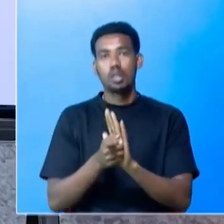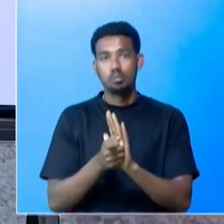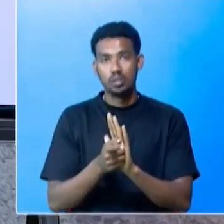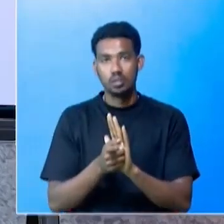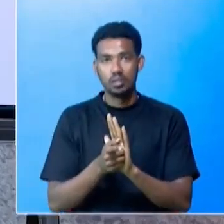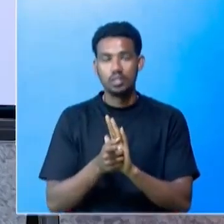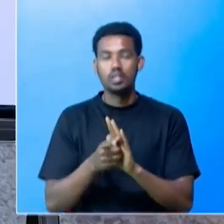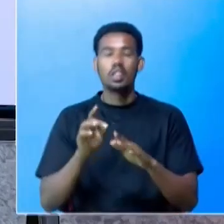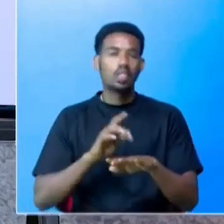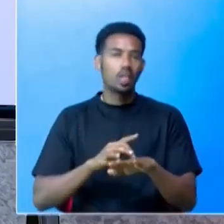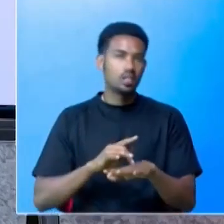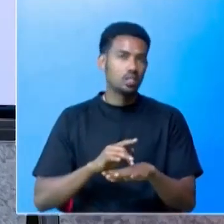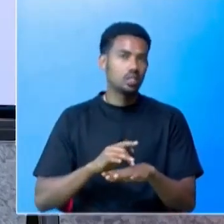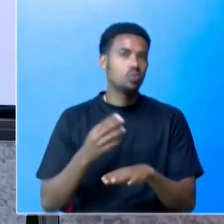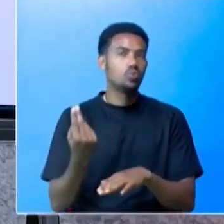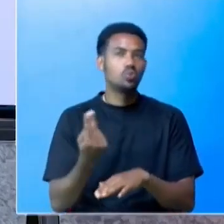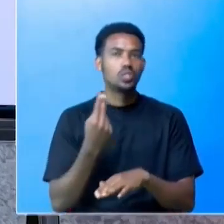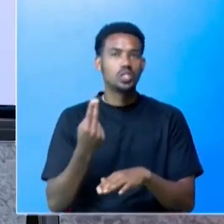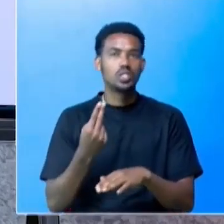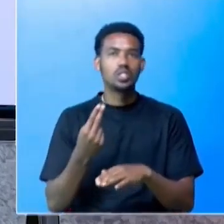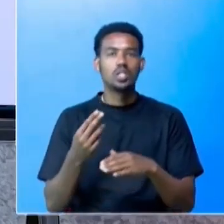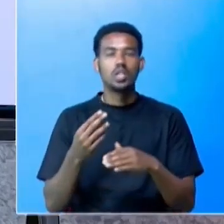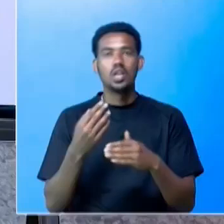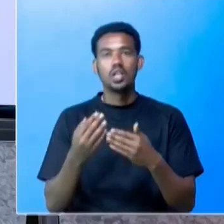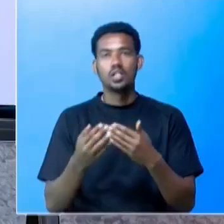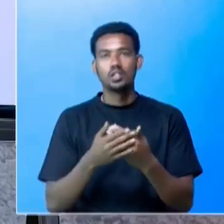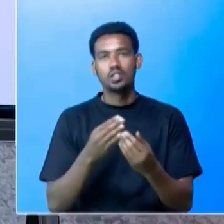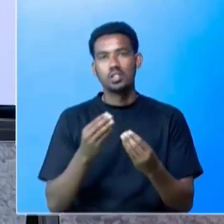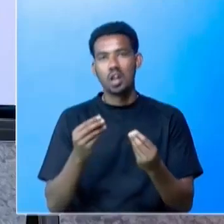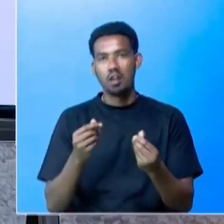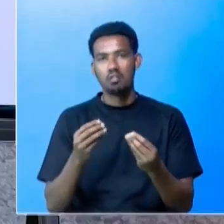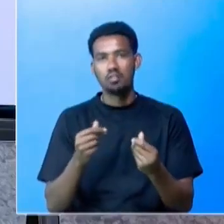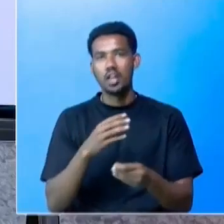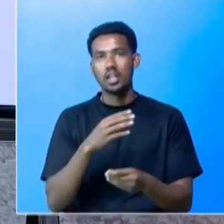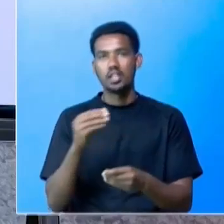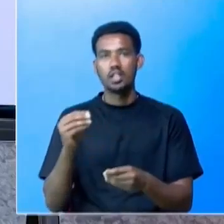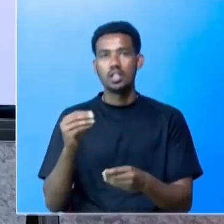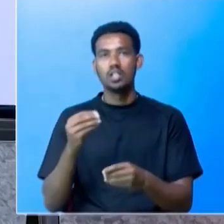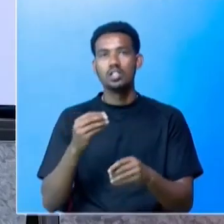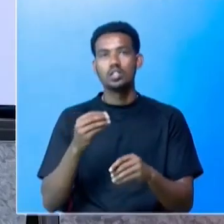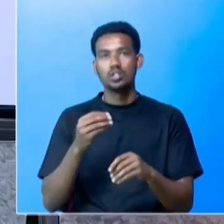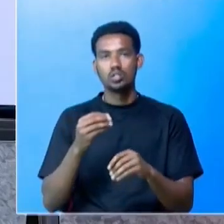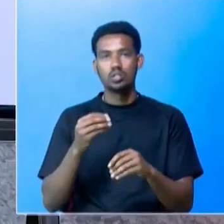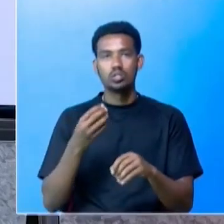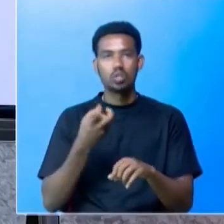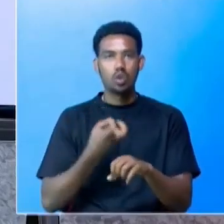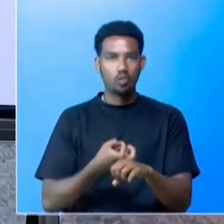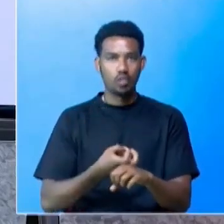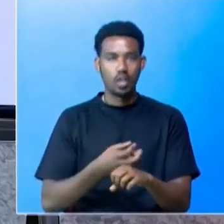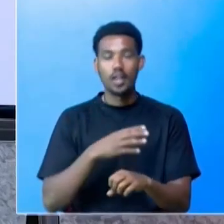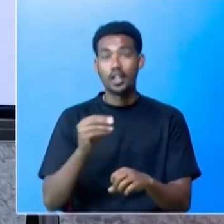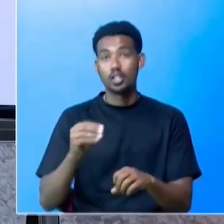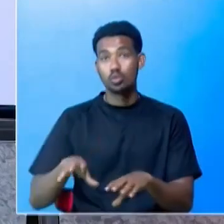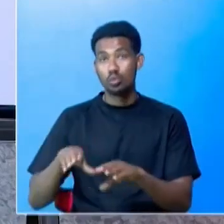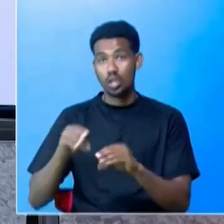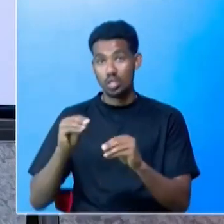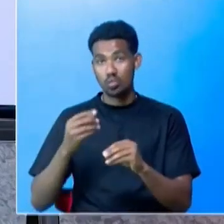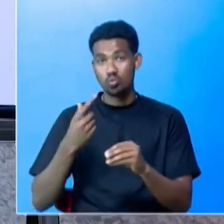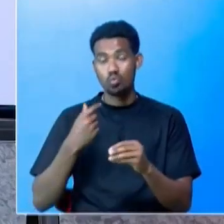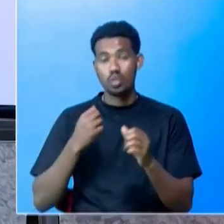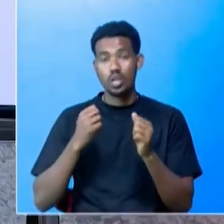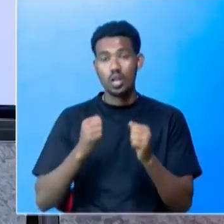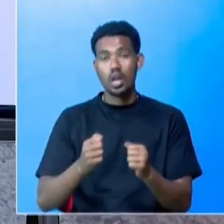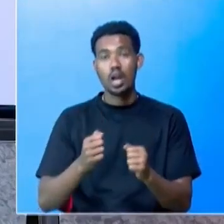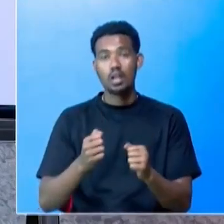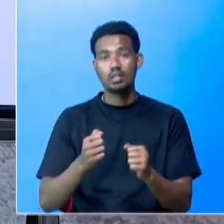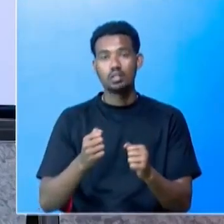to touch by using easily, rough, and soft. And also students, you can mention